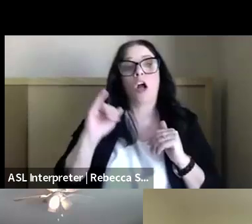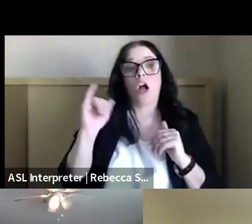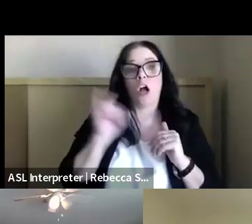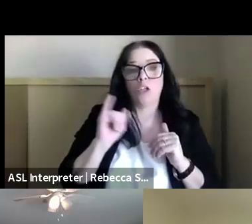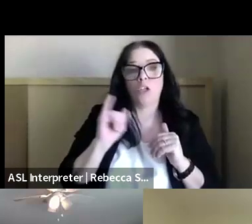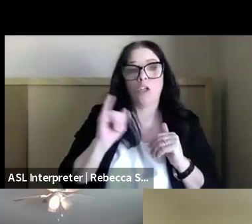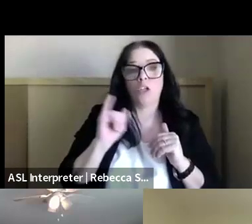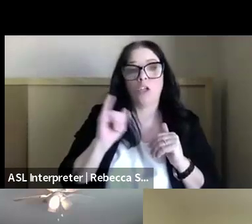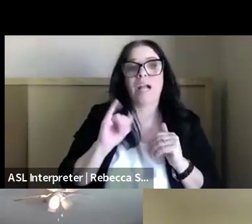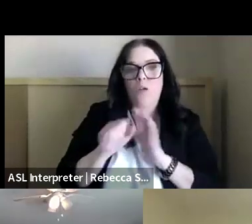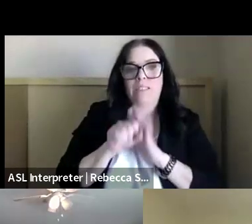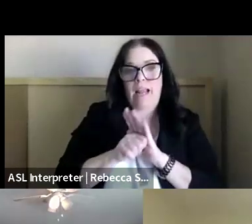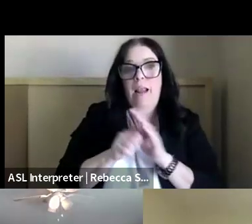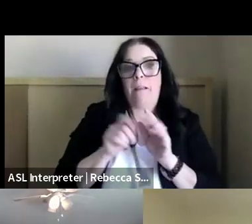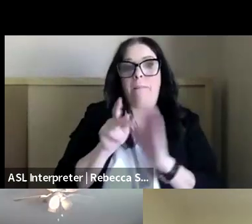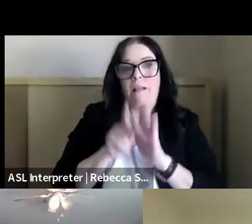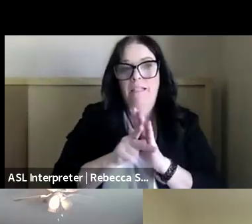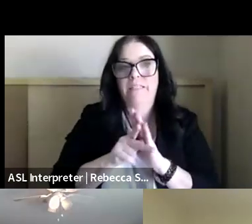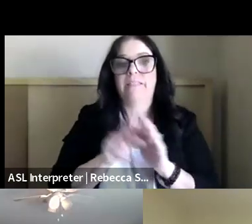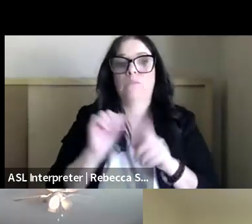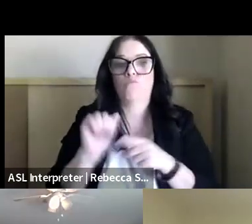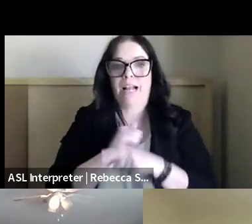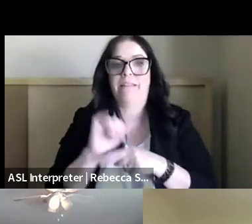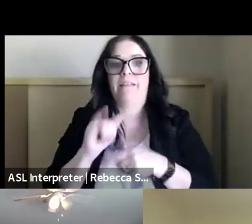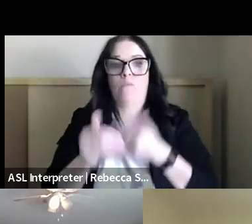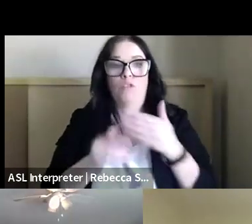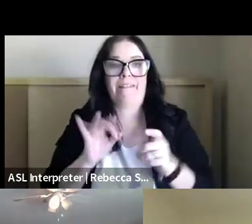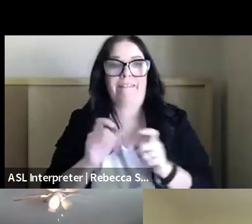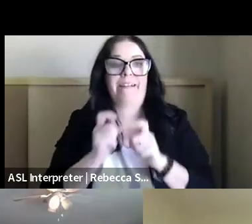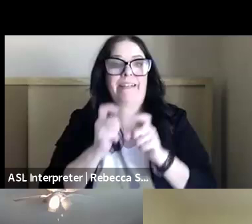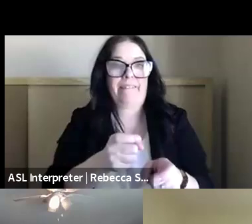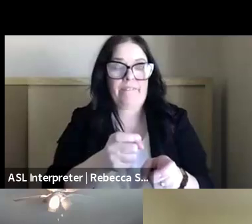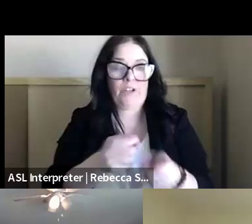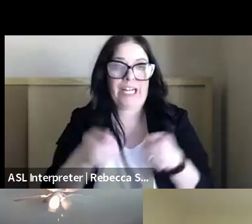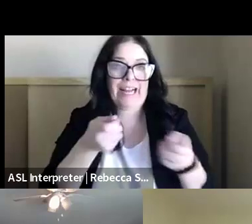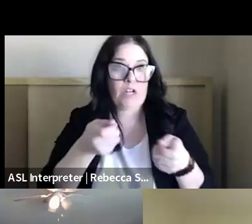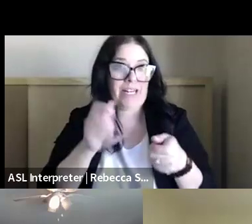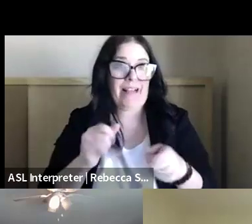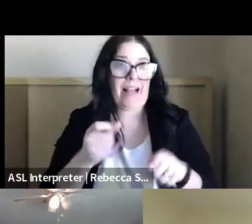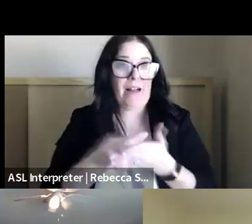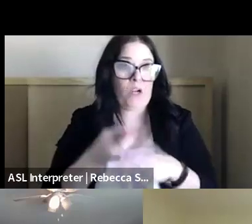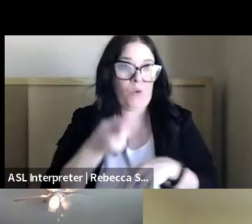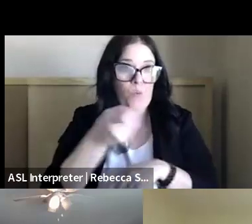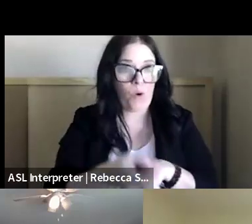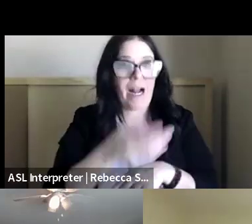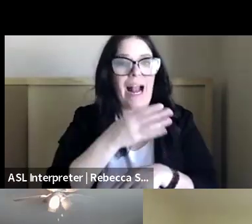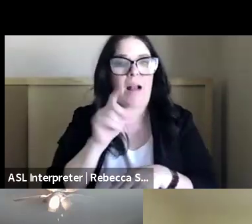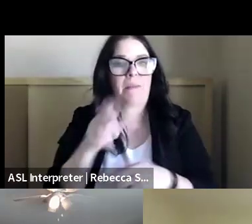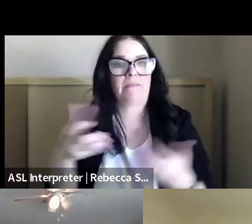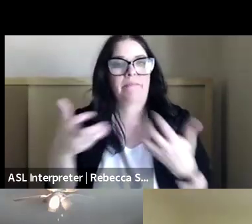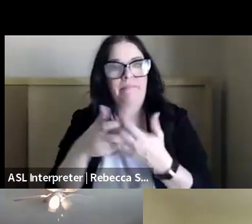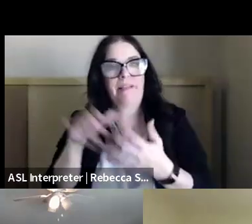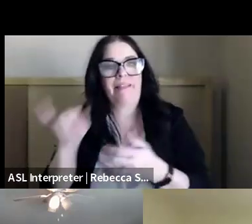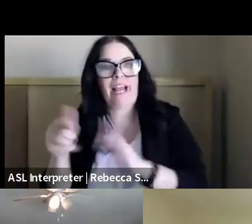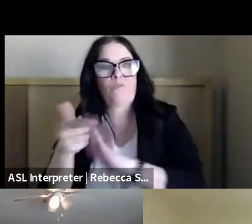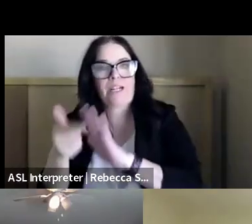centers and oversight of the centers are consistent with the regulations in 45